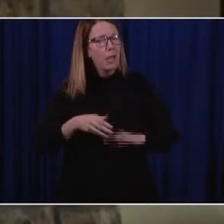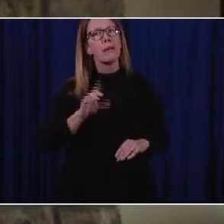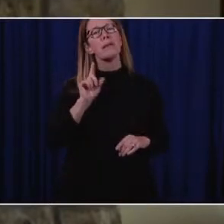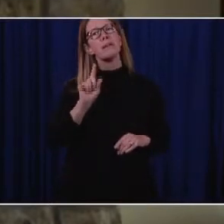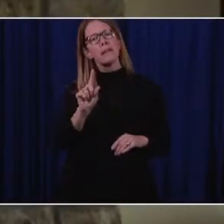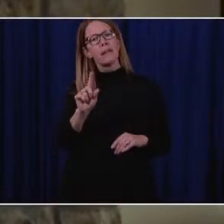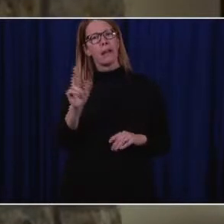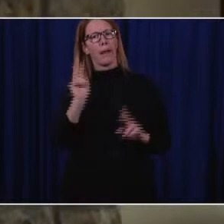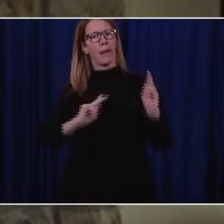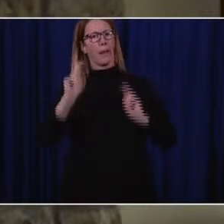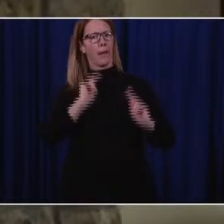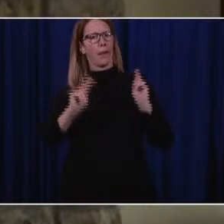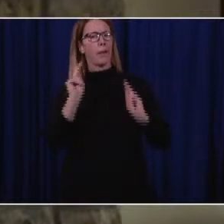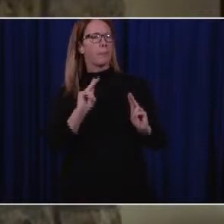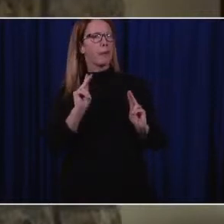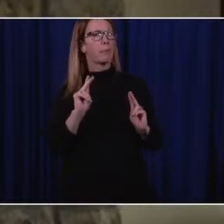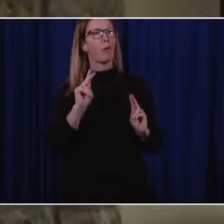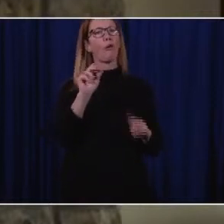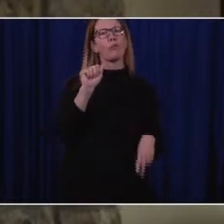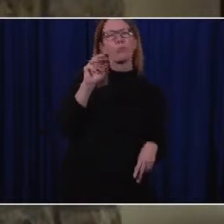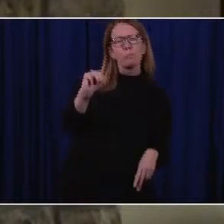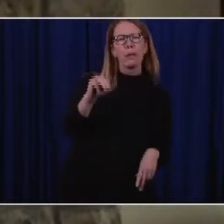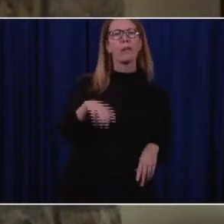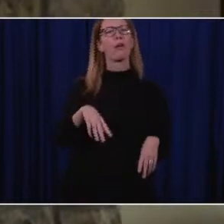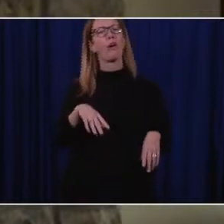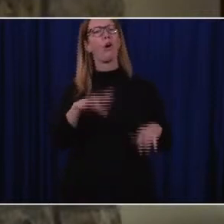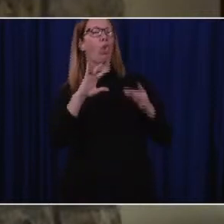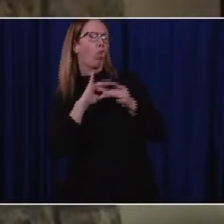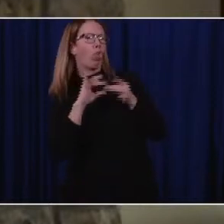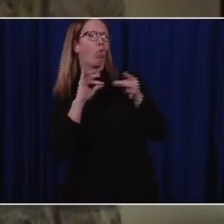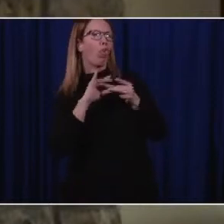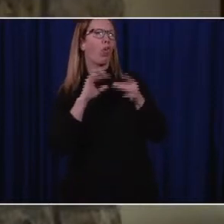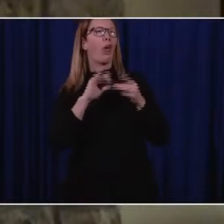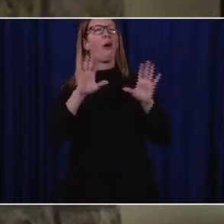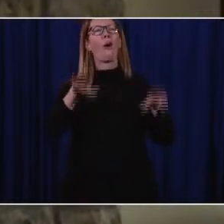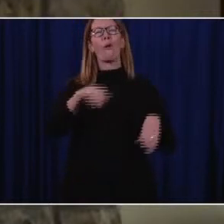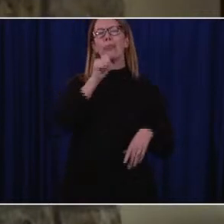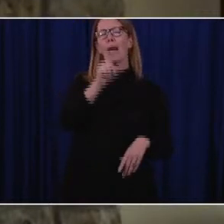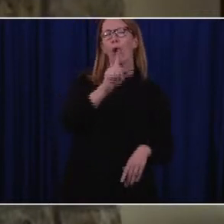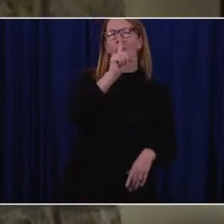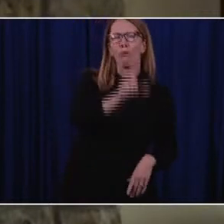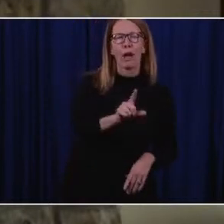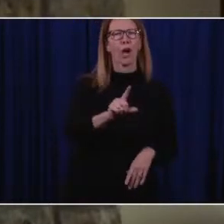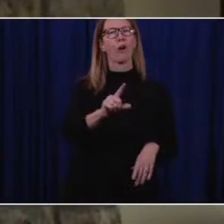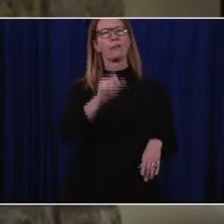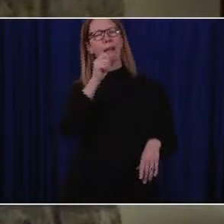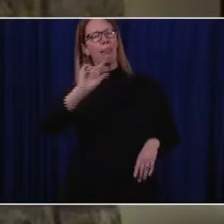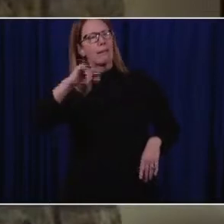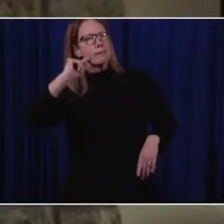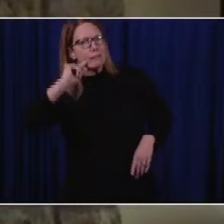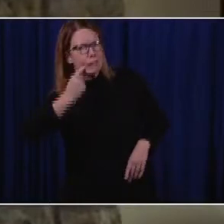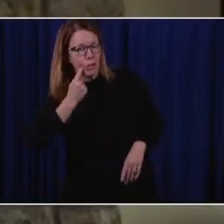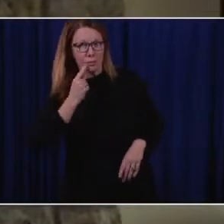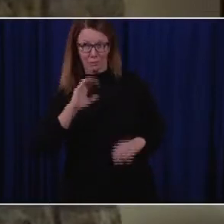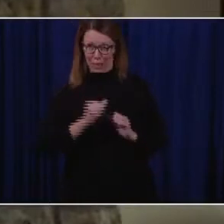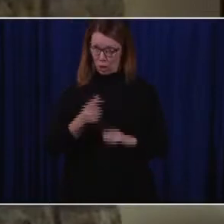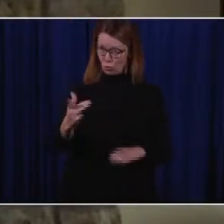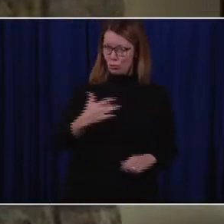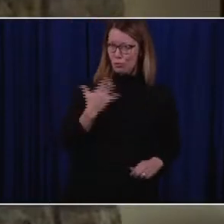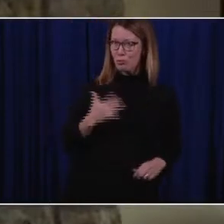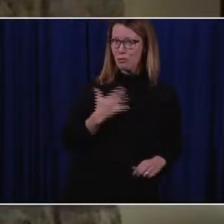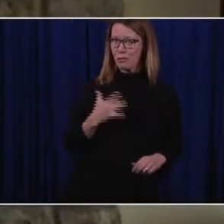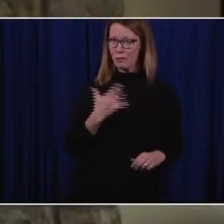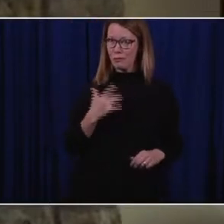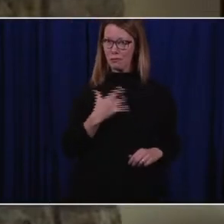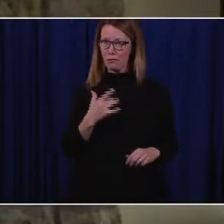people are on social media saying that this doesn't really exist. I wanted to know how that makes you feel and whether